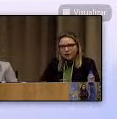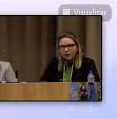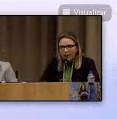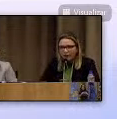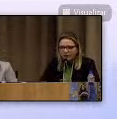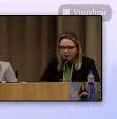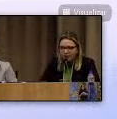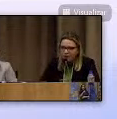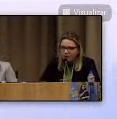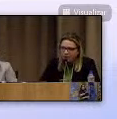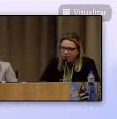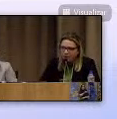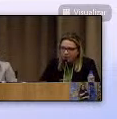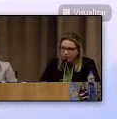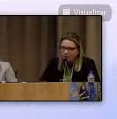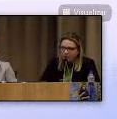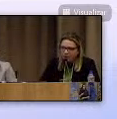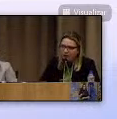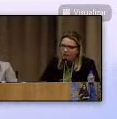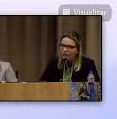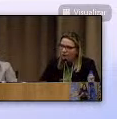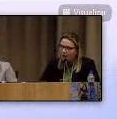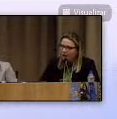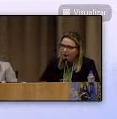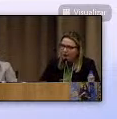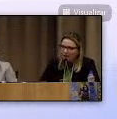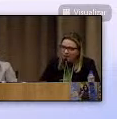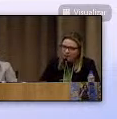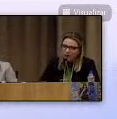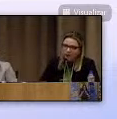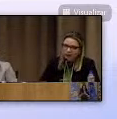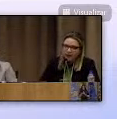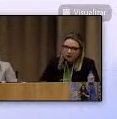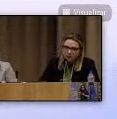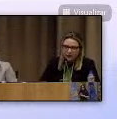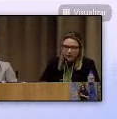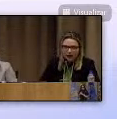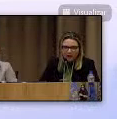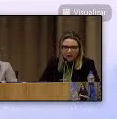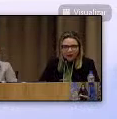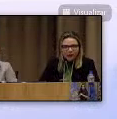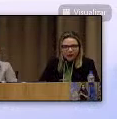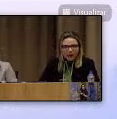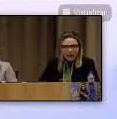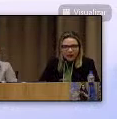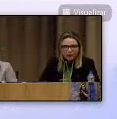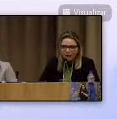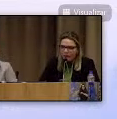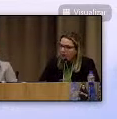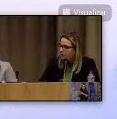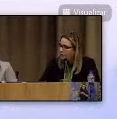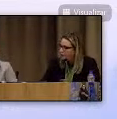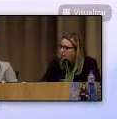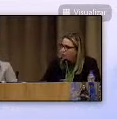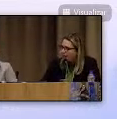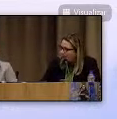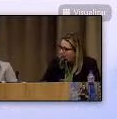a group of nurses, and the data that we couldn't retrieve, we went after those, looking